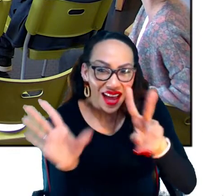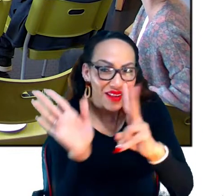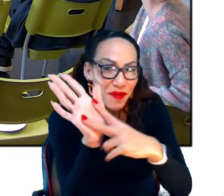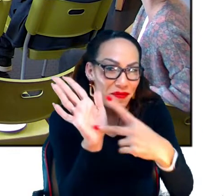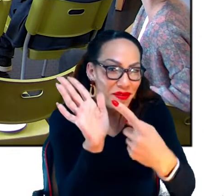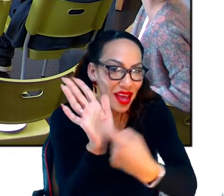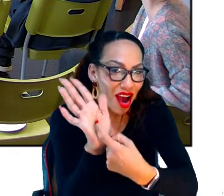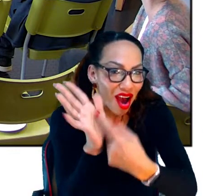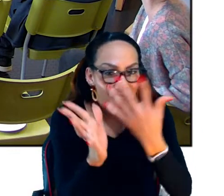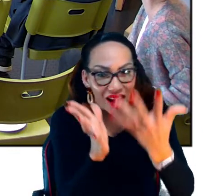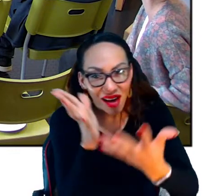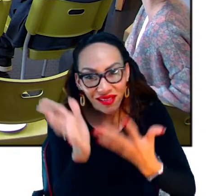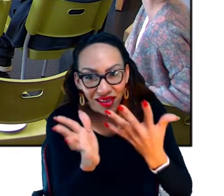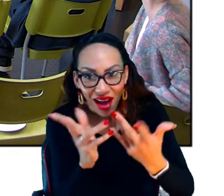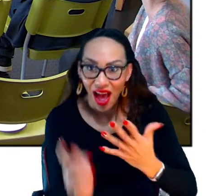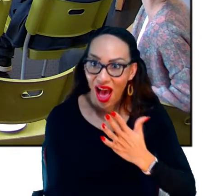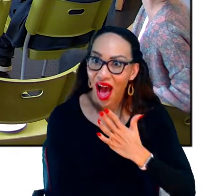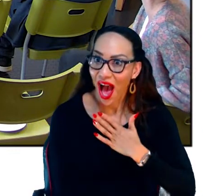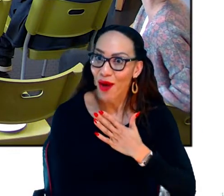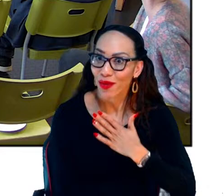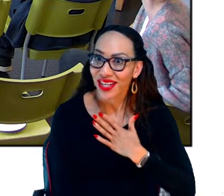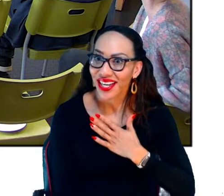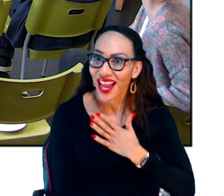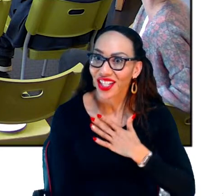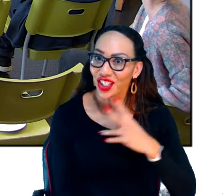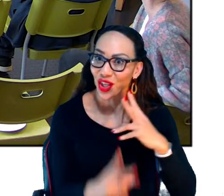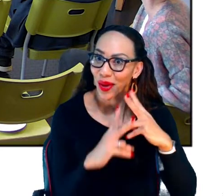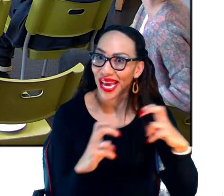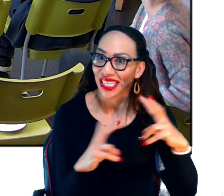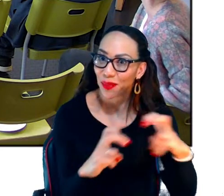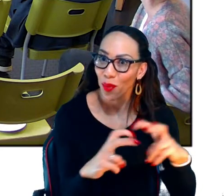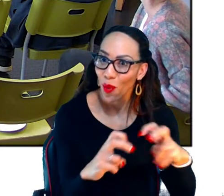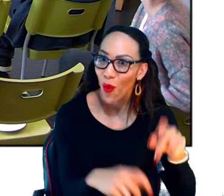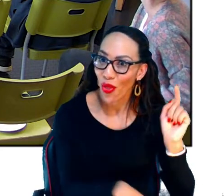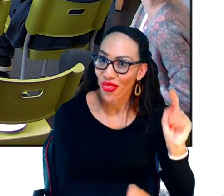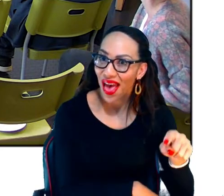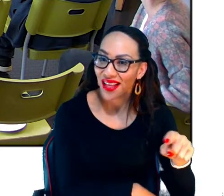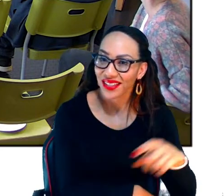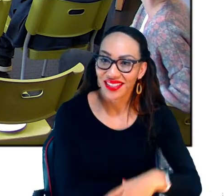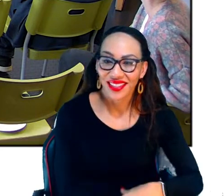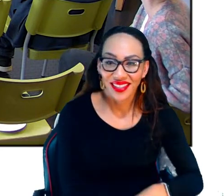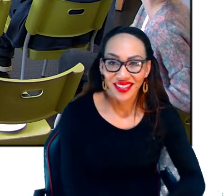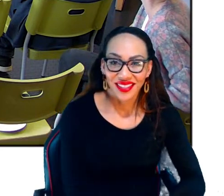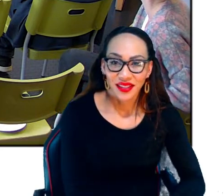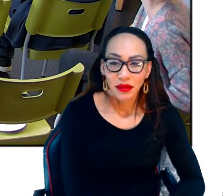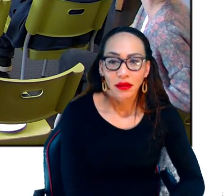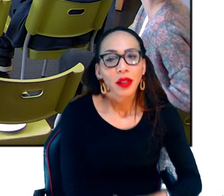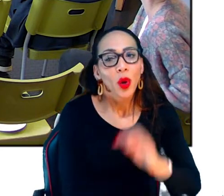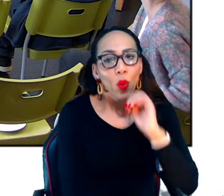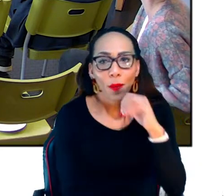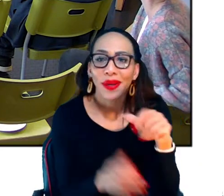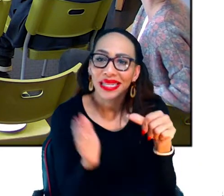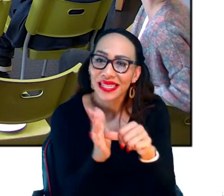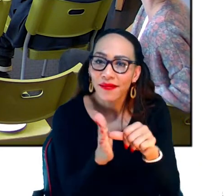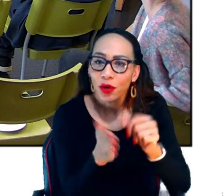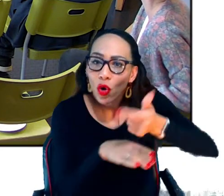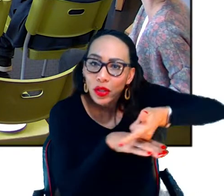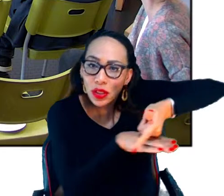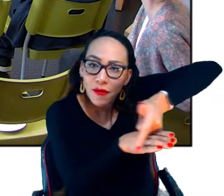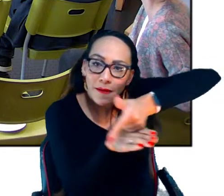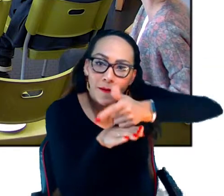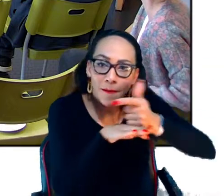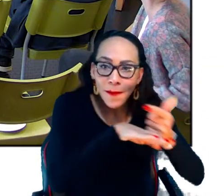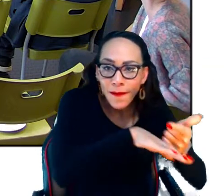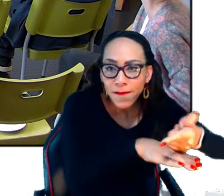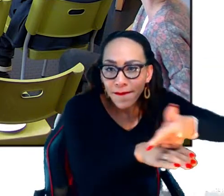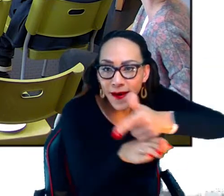working with people towards that. I think there's like difficulties with the filming it because of the sort of depth of field and the